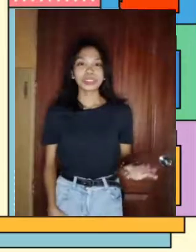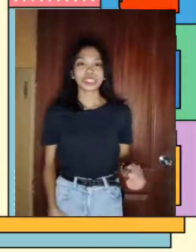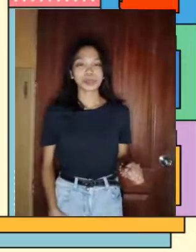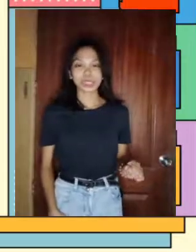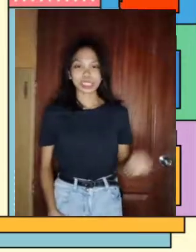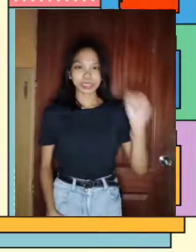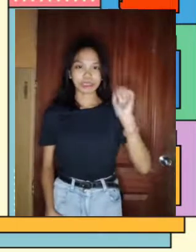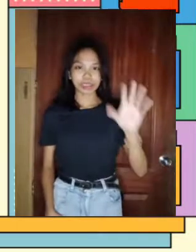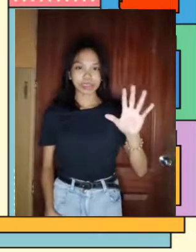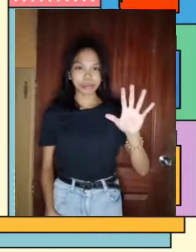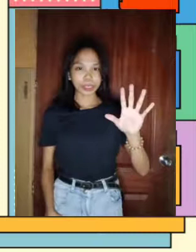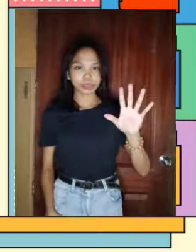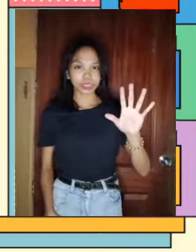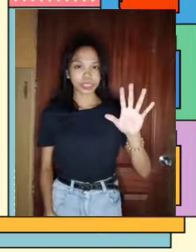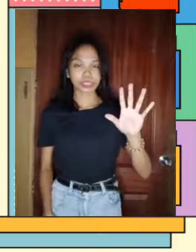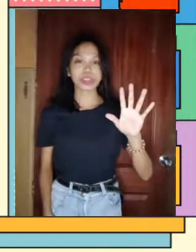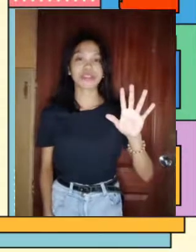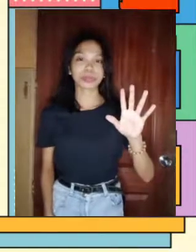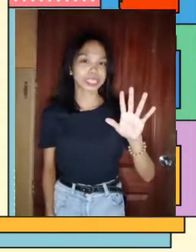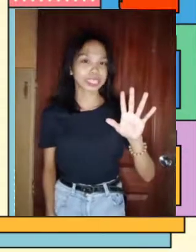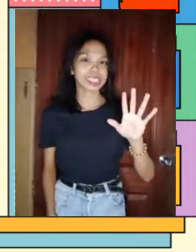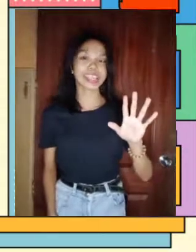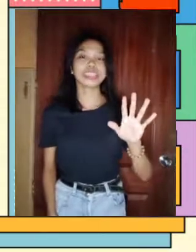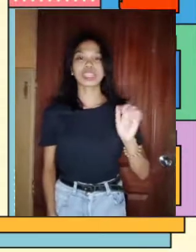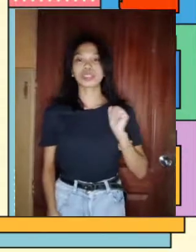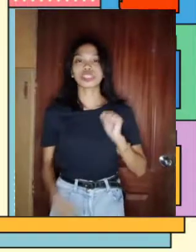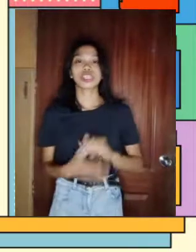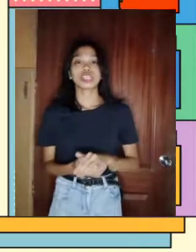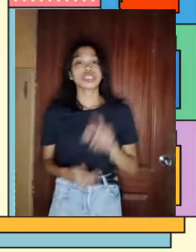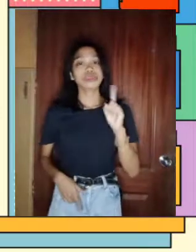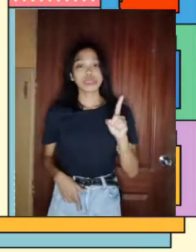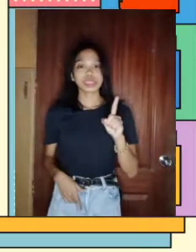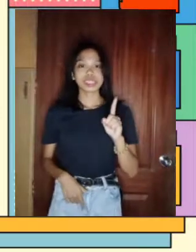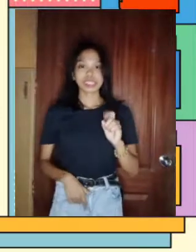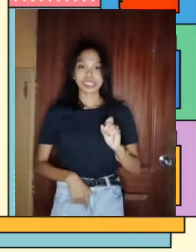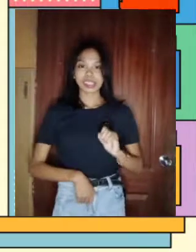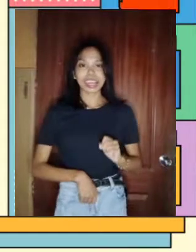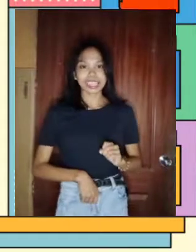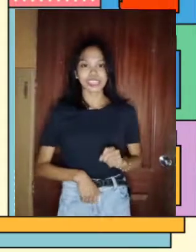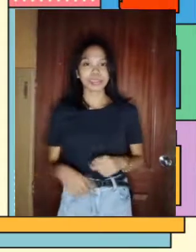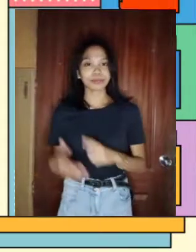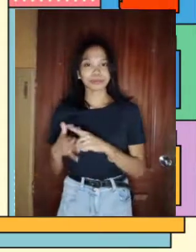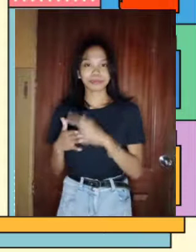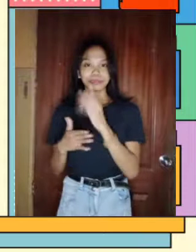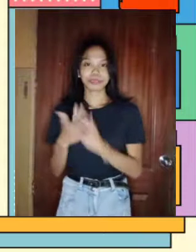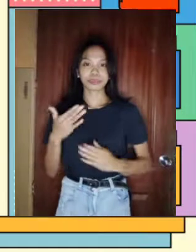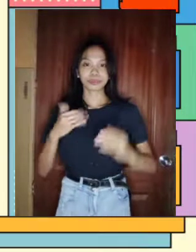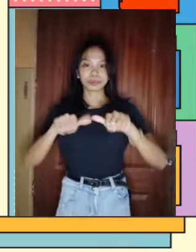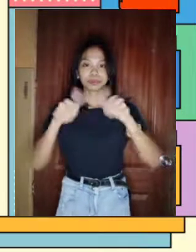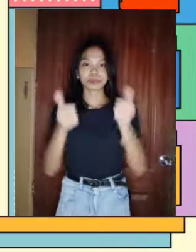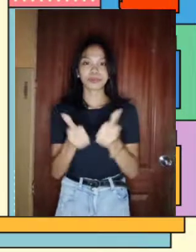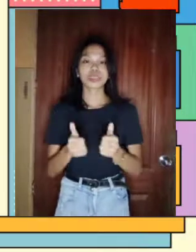now let's proceed to the 5 parameters of American Sign Language. So first is the hand shape.